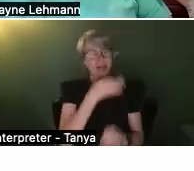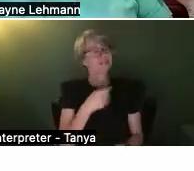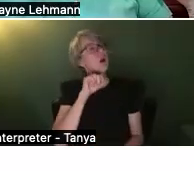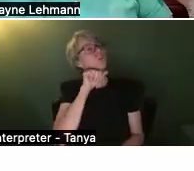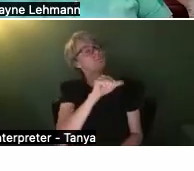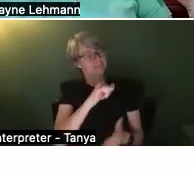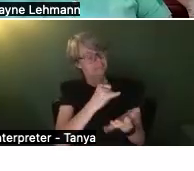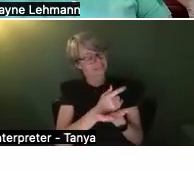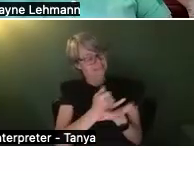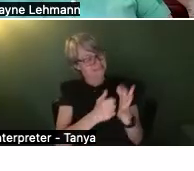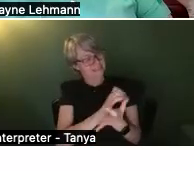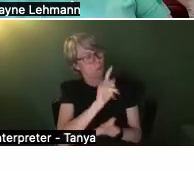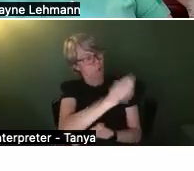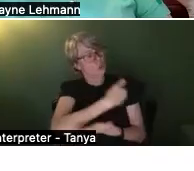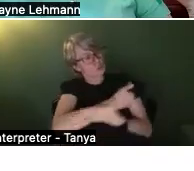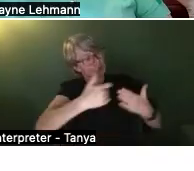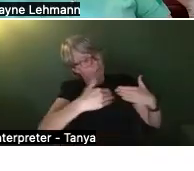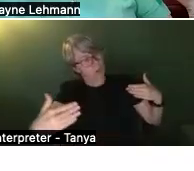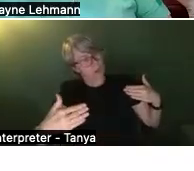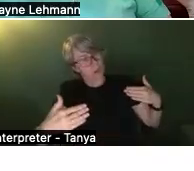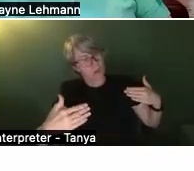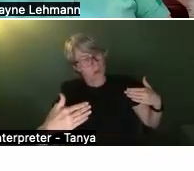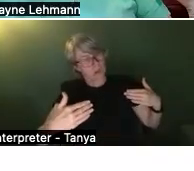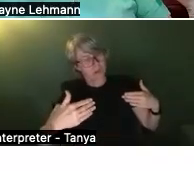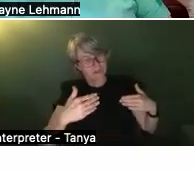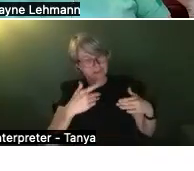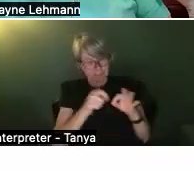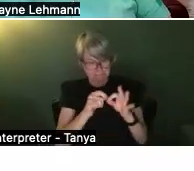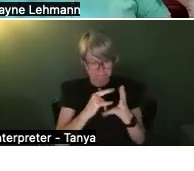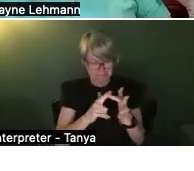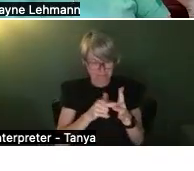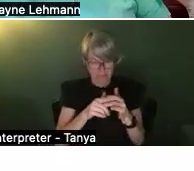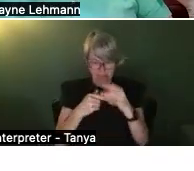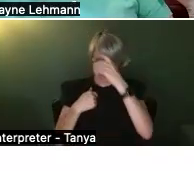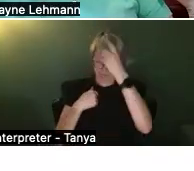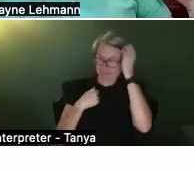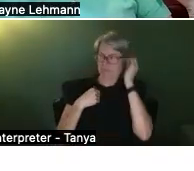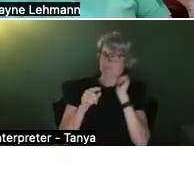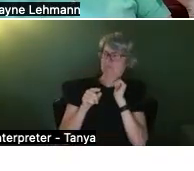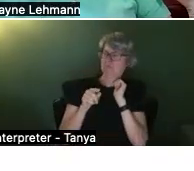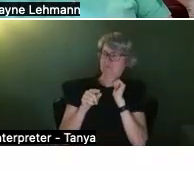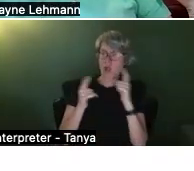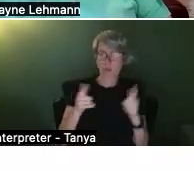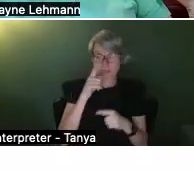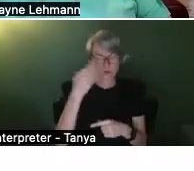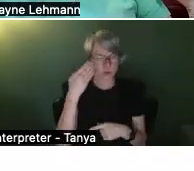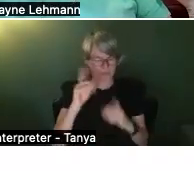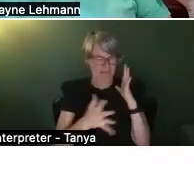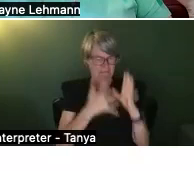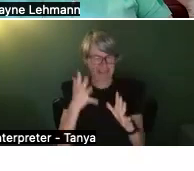Sarah's baseline? Now, first off, it's a funny kind of question because there's a lot of people who wouldn't know what that